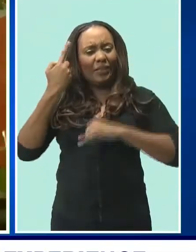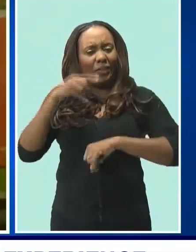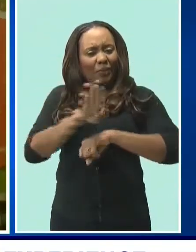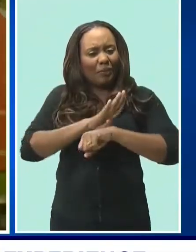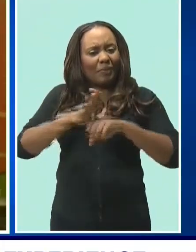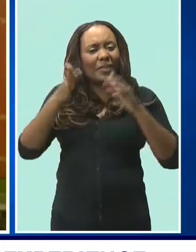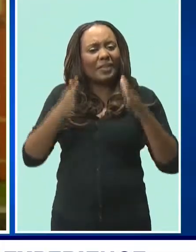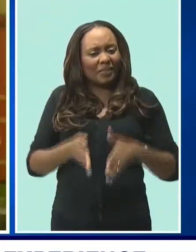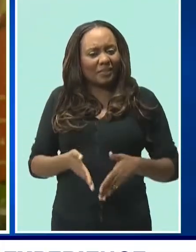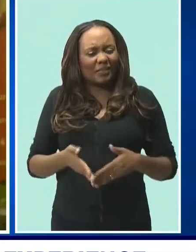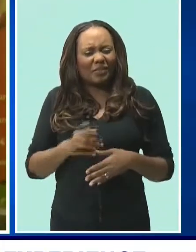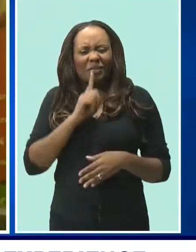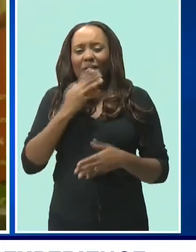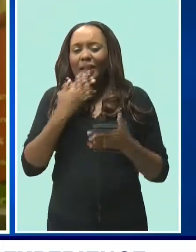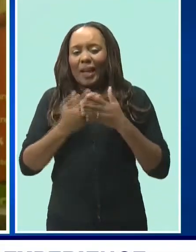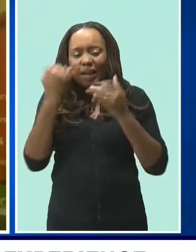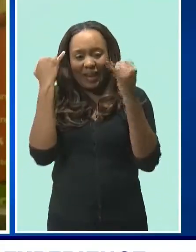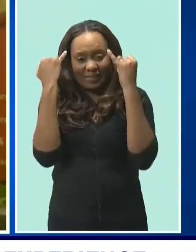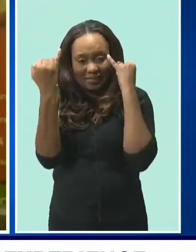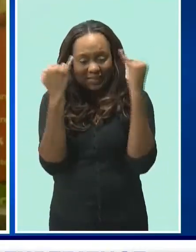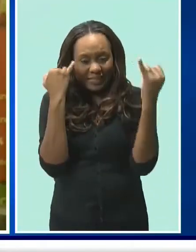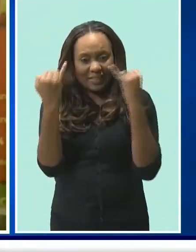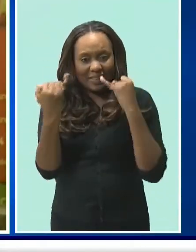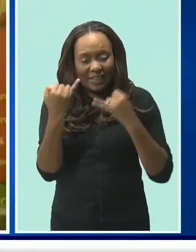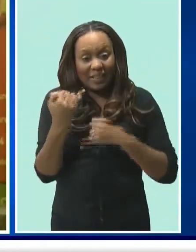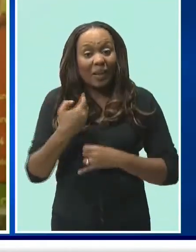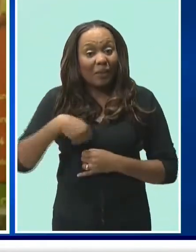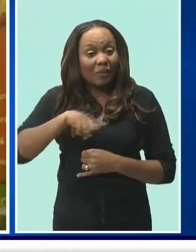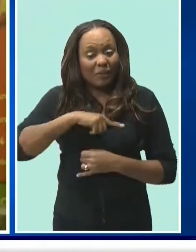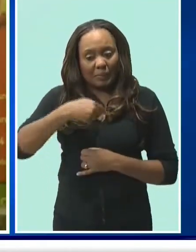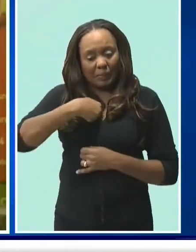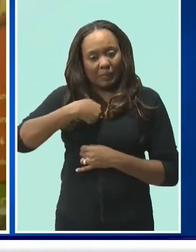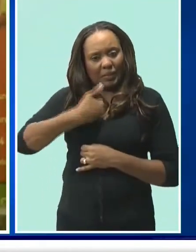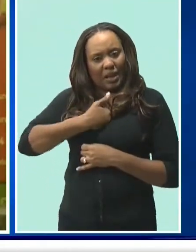because while we in the tourism industry